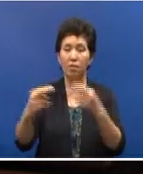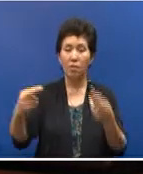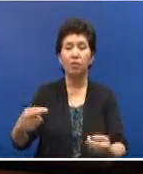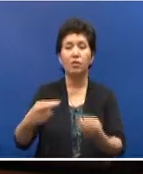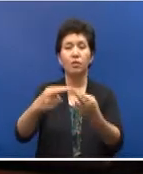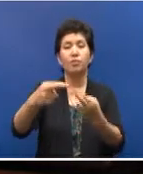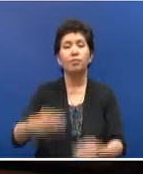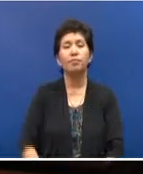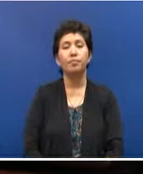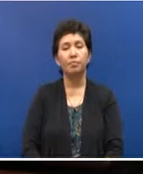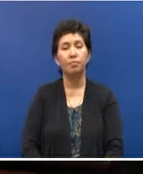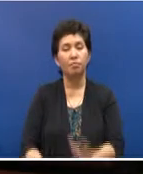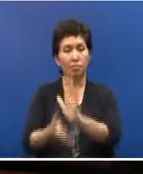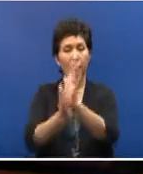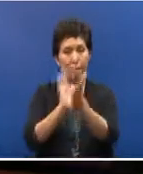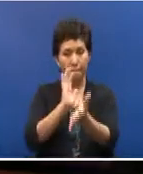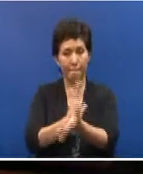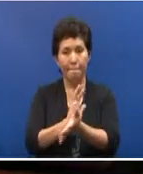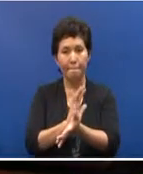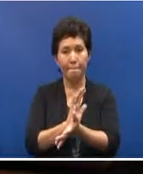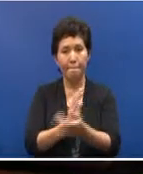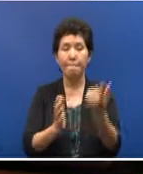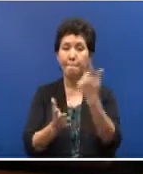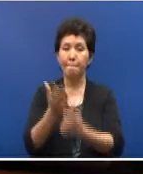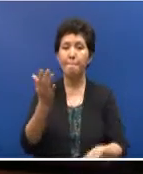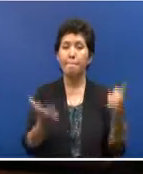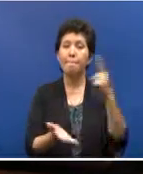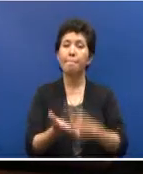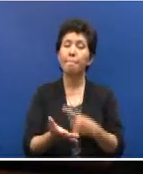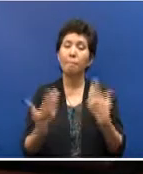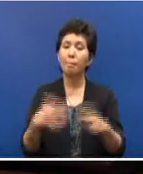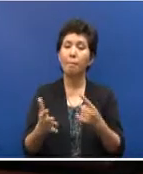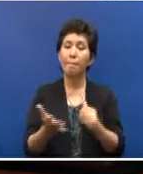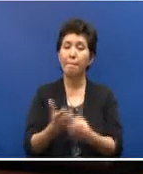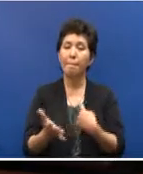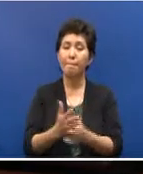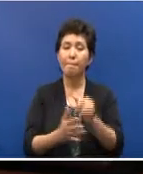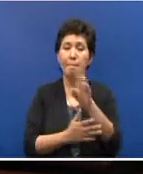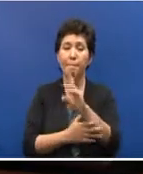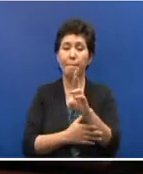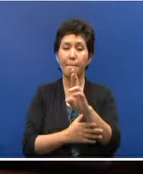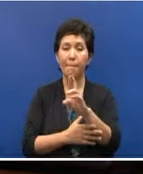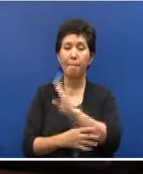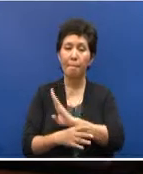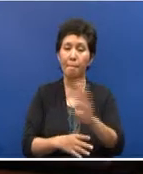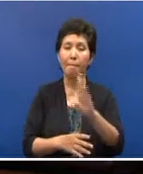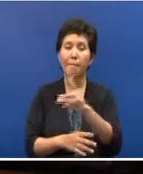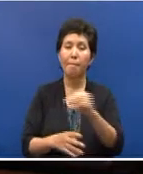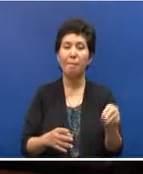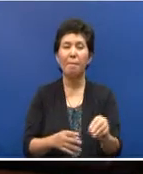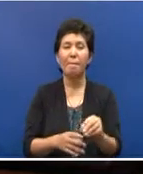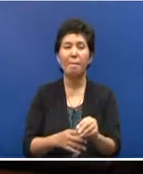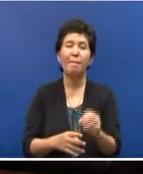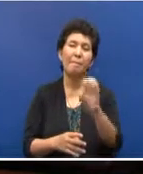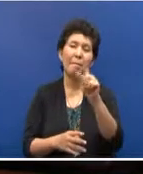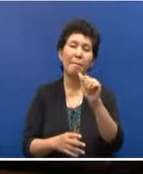Okay, so as what we have discussed just now, race and ethnic relations, sometimes it is